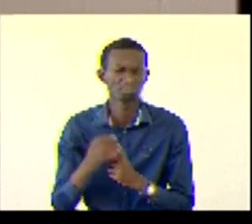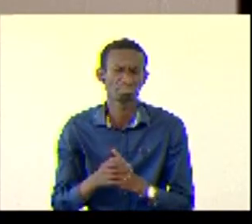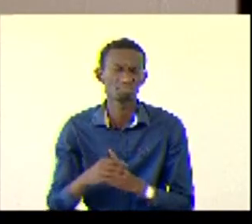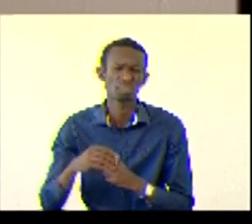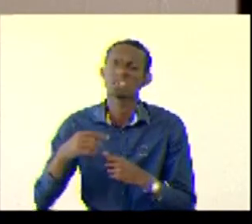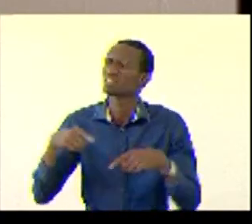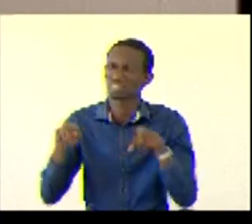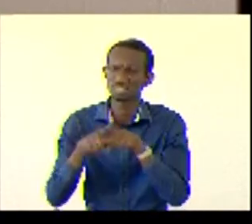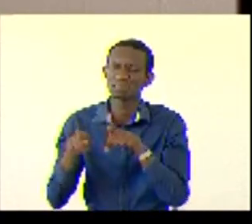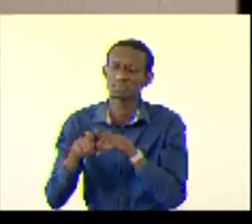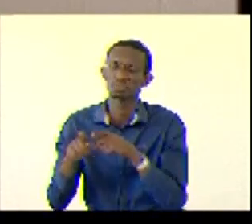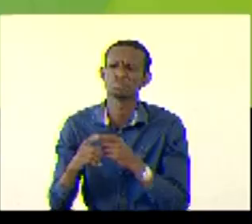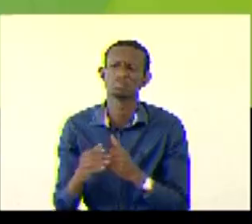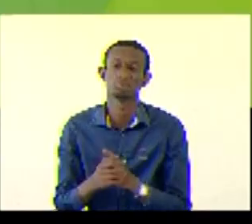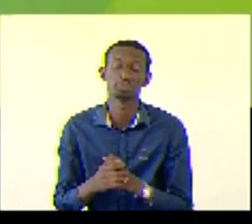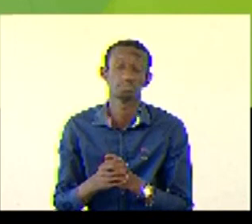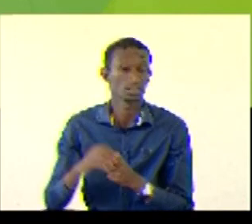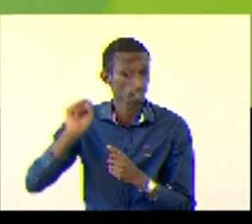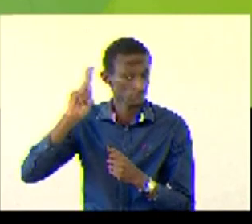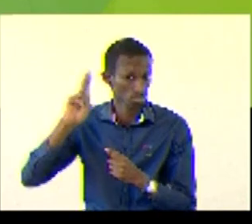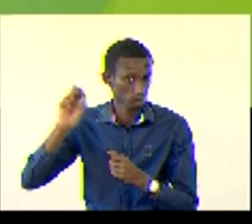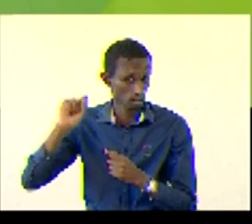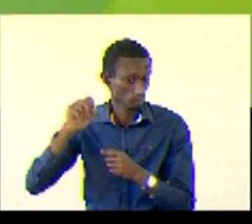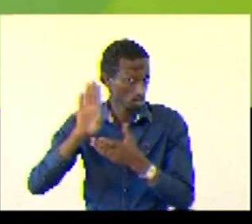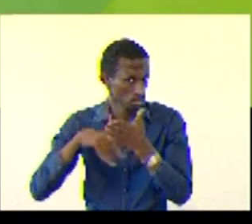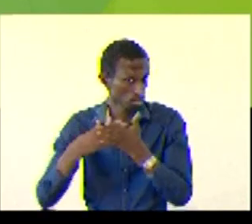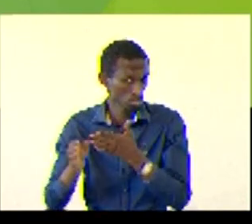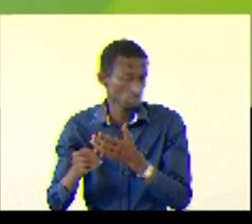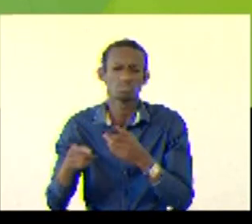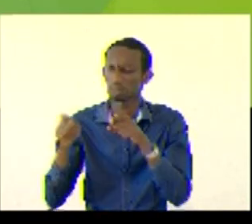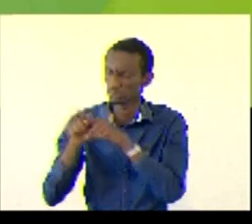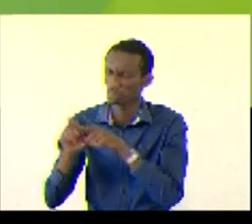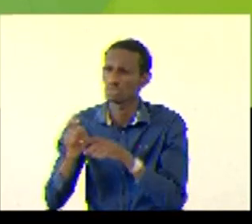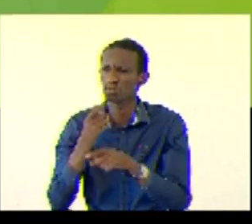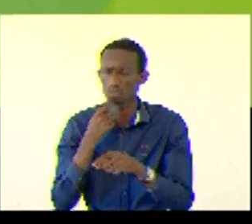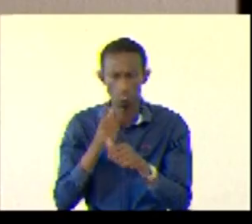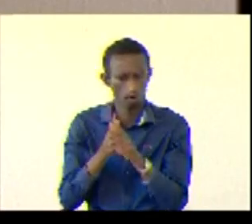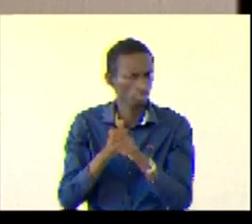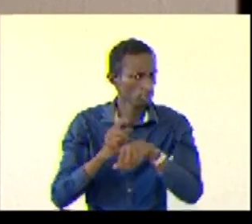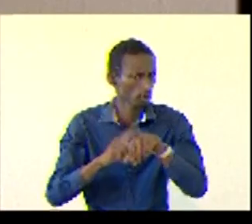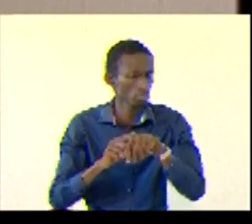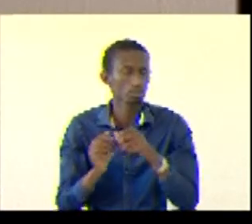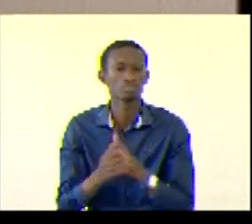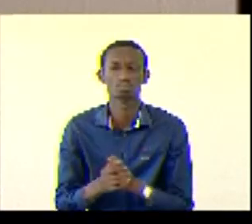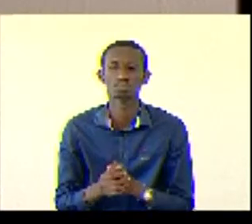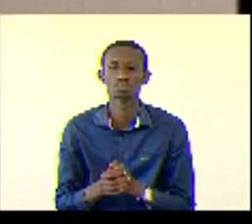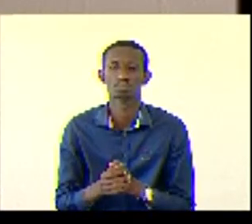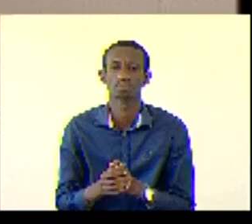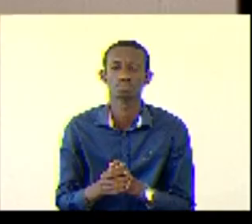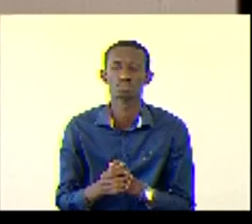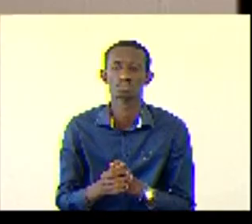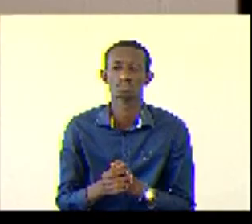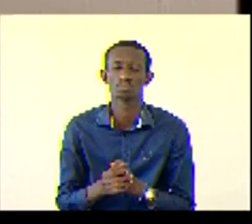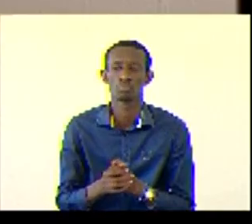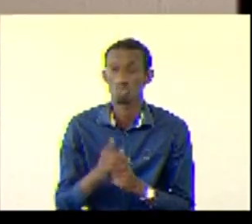you brought in a sketch graph against time, so it is a similar sketch graph, sketching the graph. So